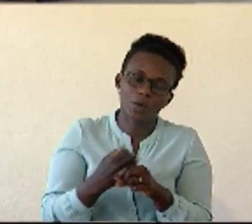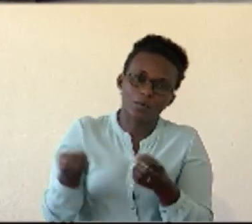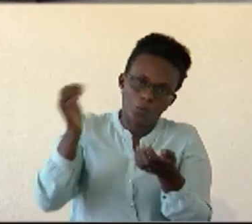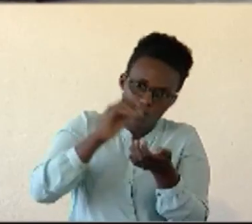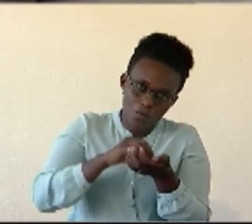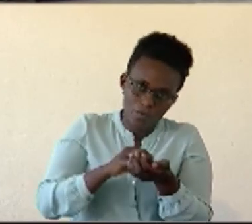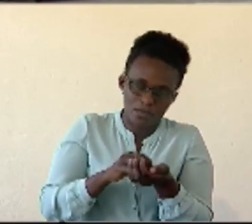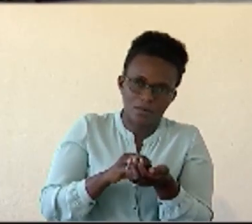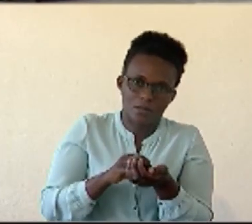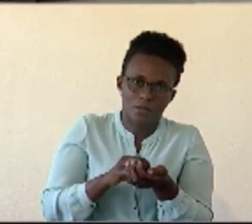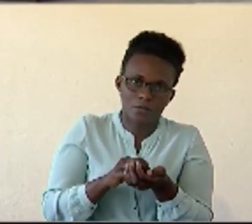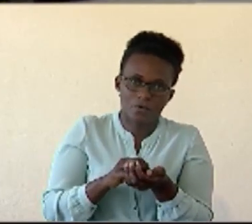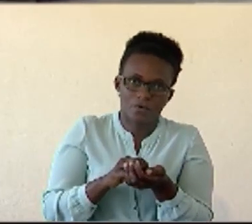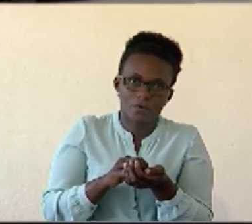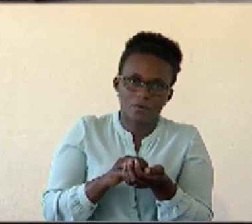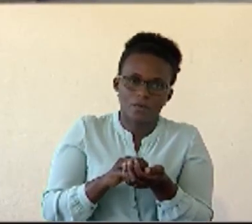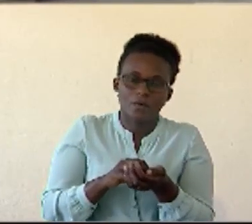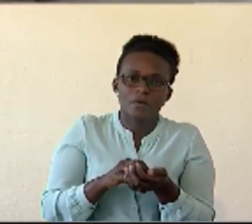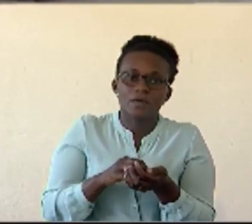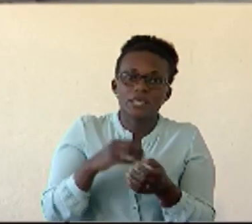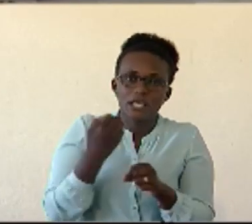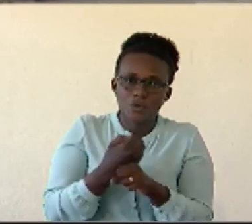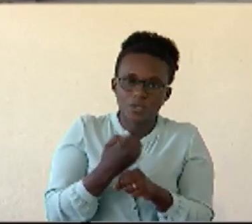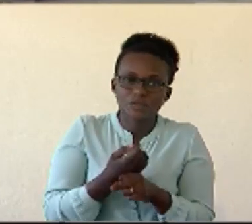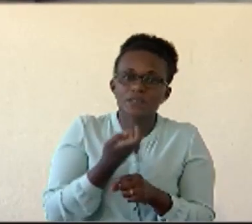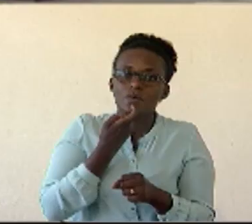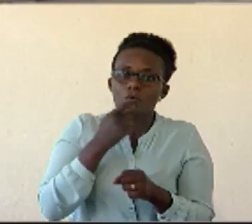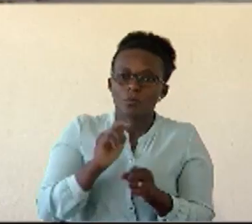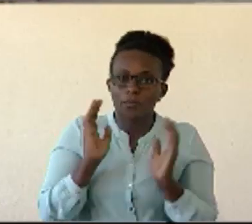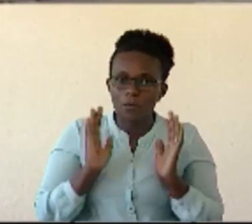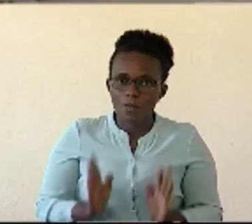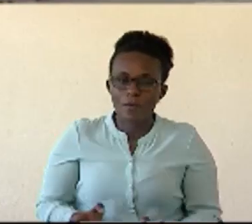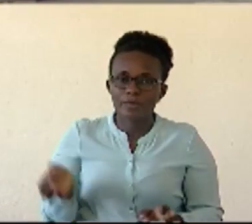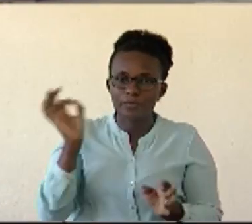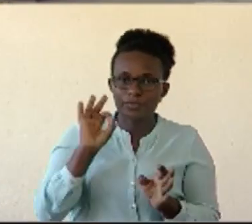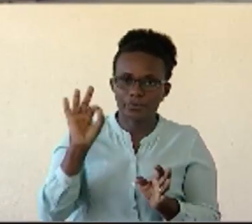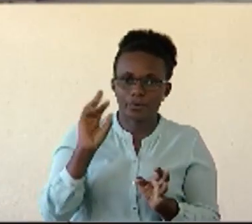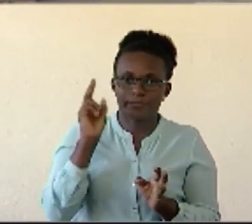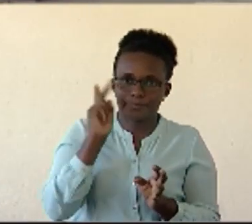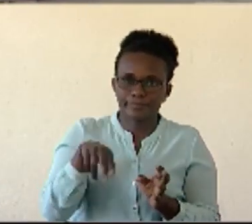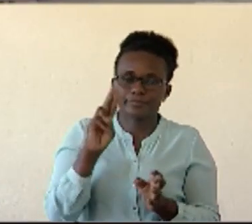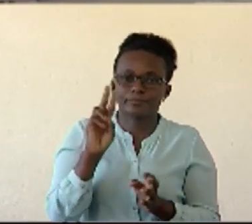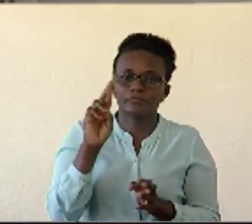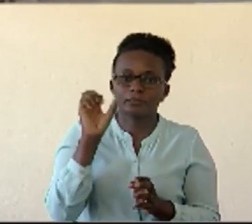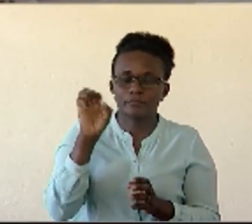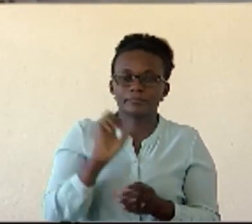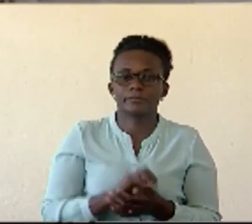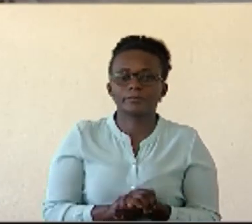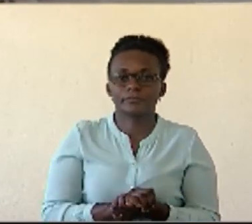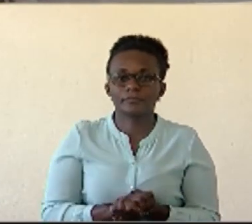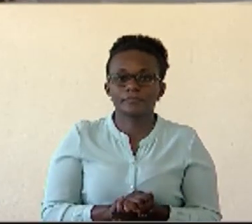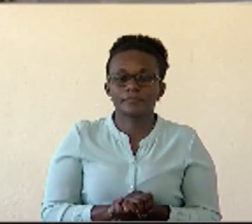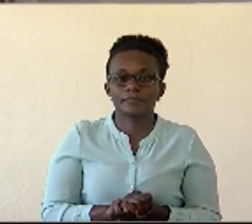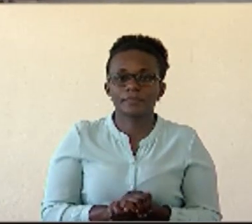has to be pure, which is anode. It has to be pure. That is very, very important. It has to